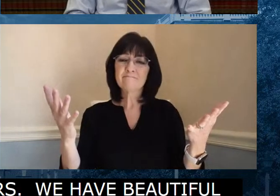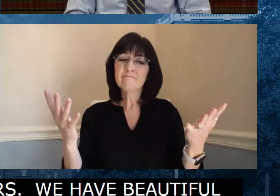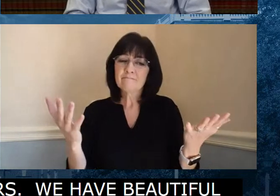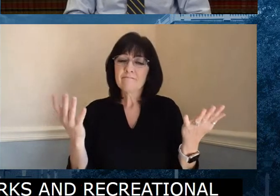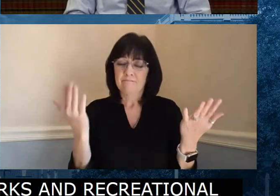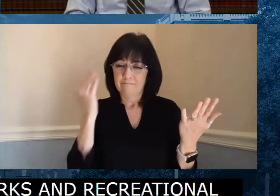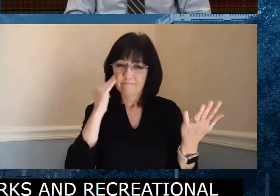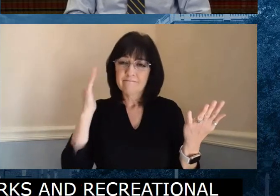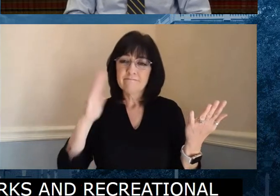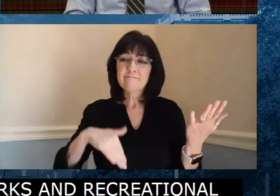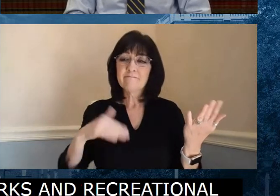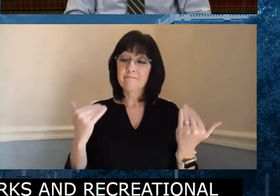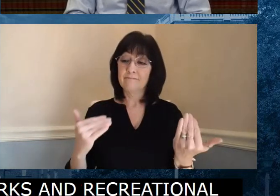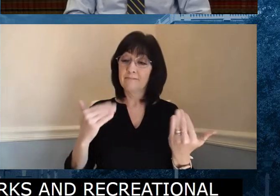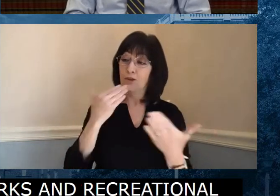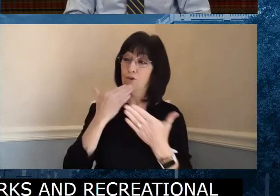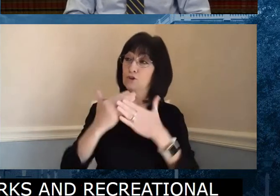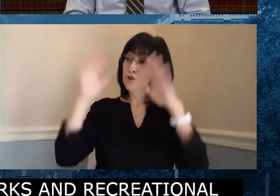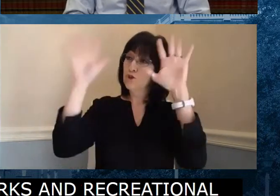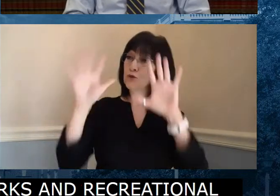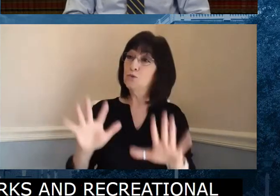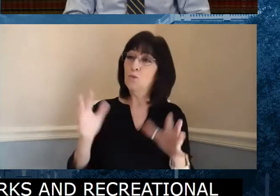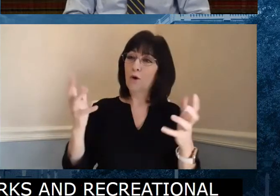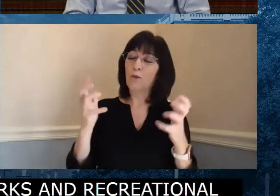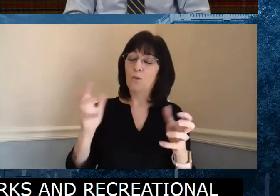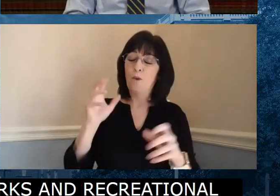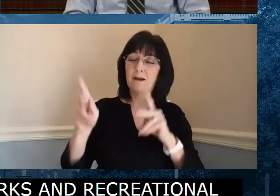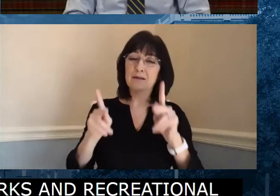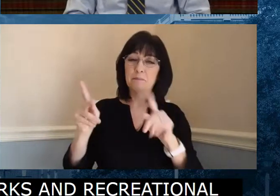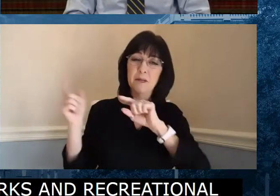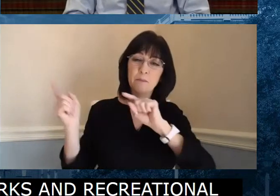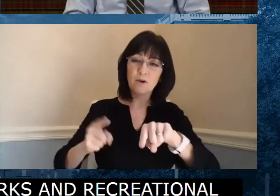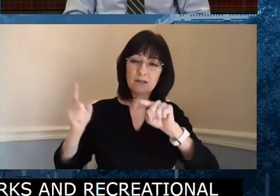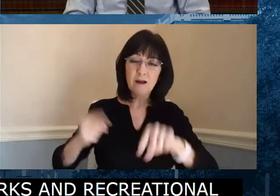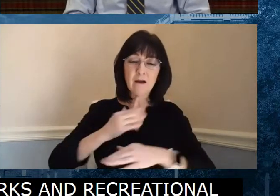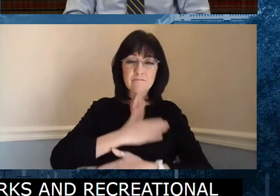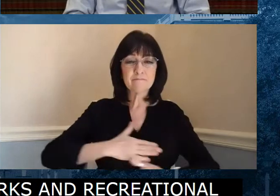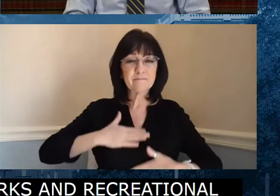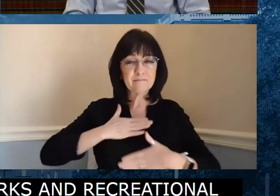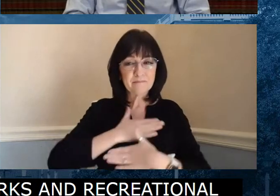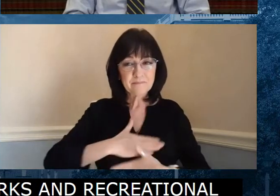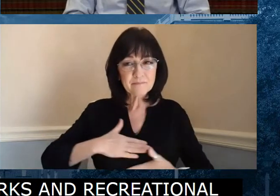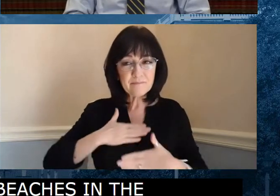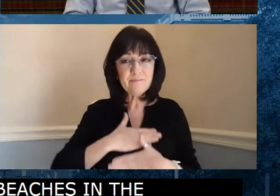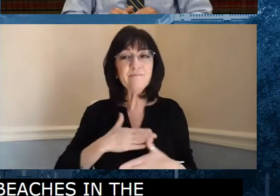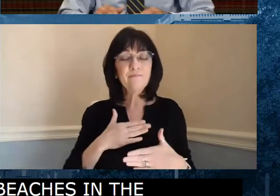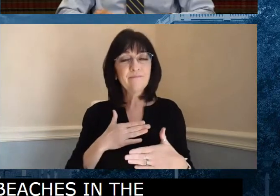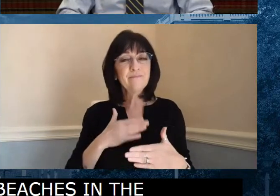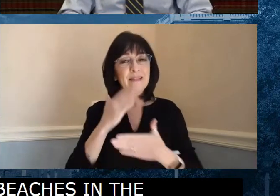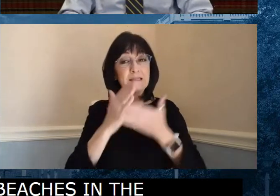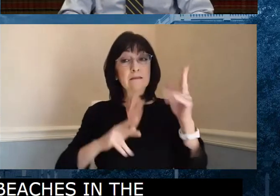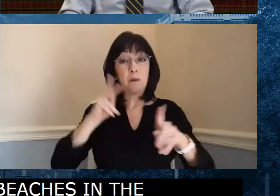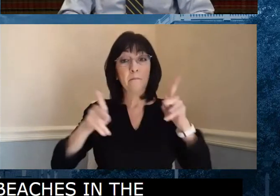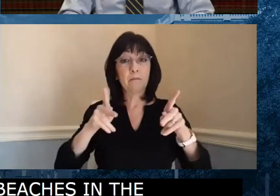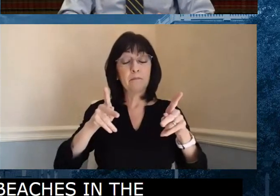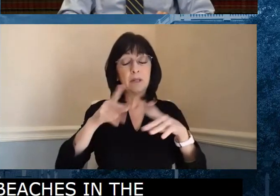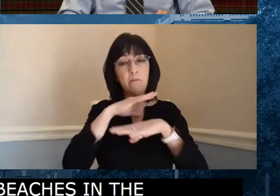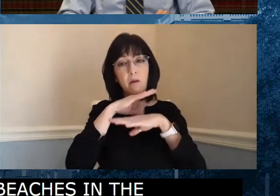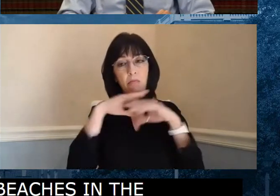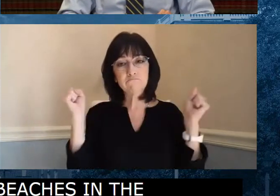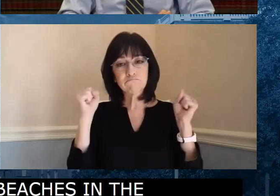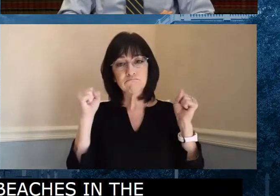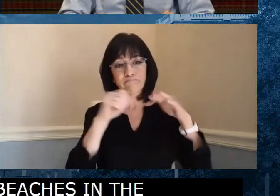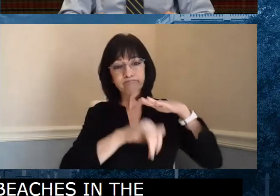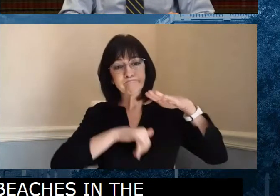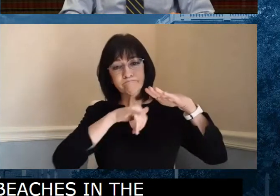weather gets better to get some of that fresh air, kind of release some of the anxiety of being cooped up for a year,